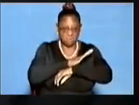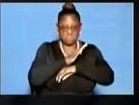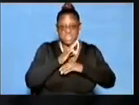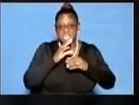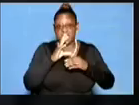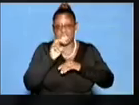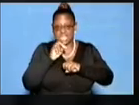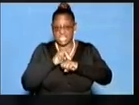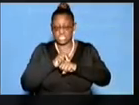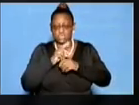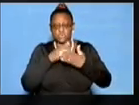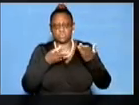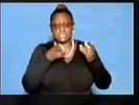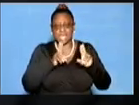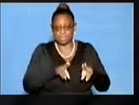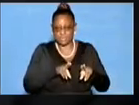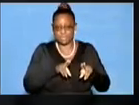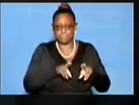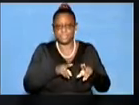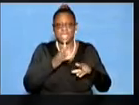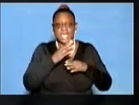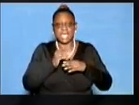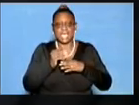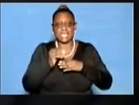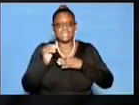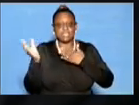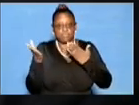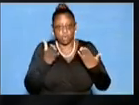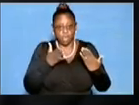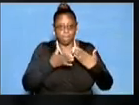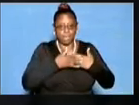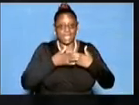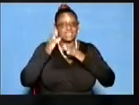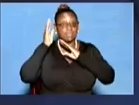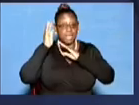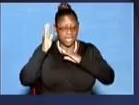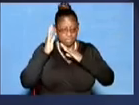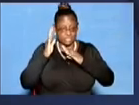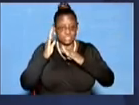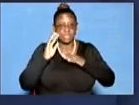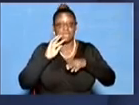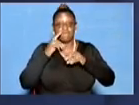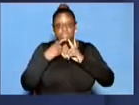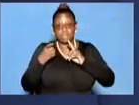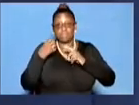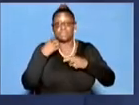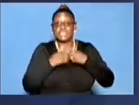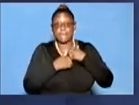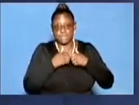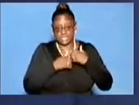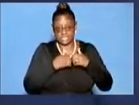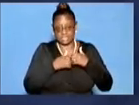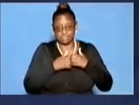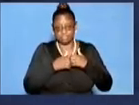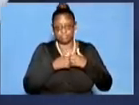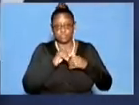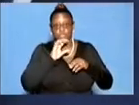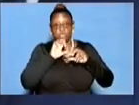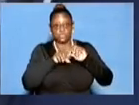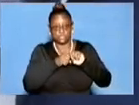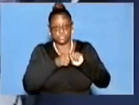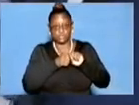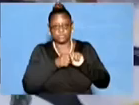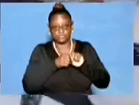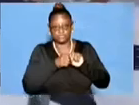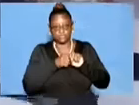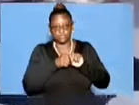resource really is tourism. And he was able to bring back the Bahamas from the abyss, also with